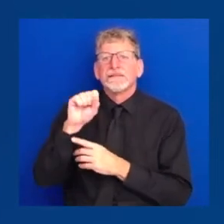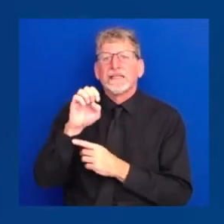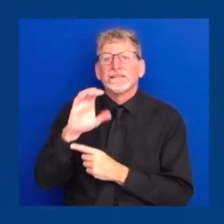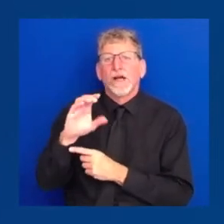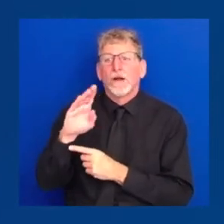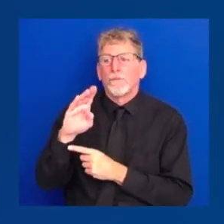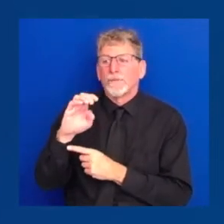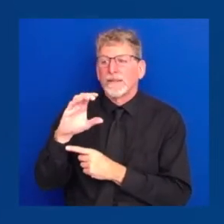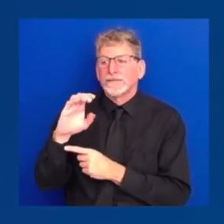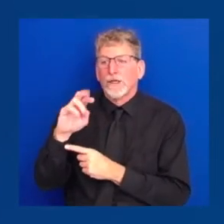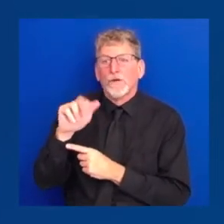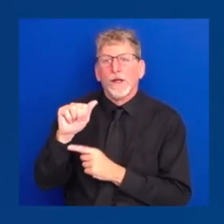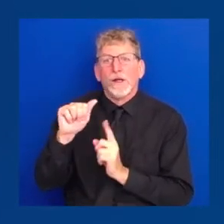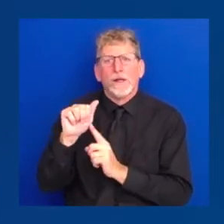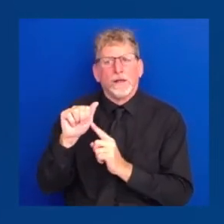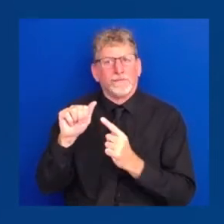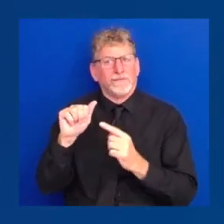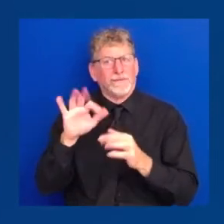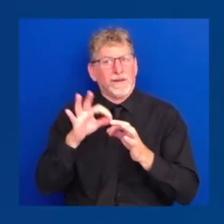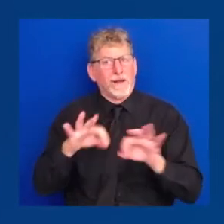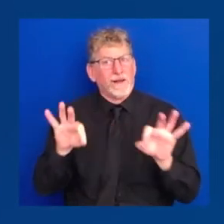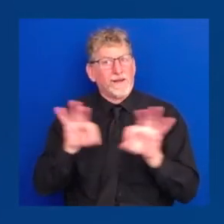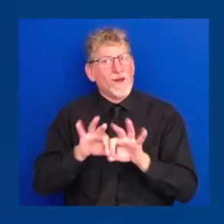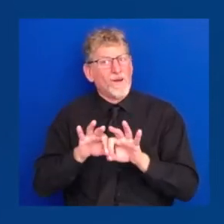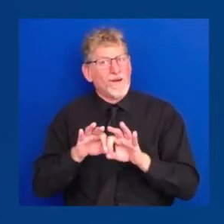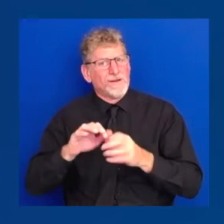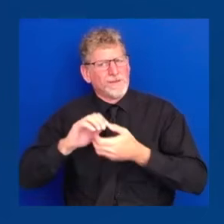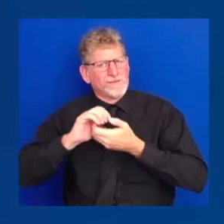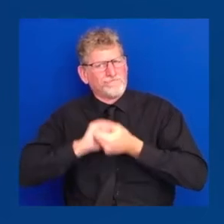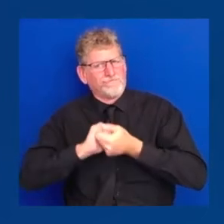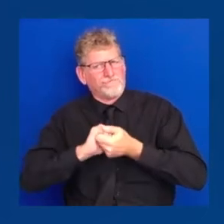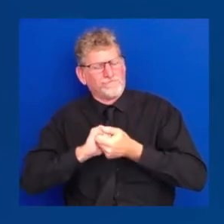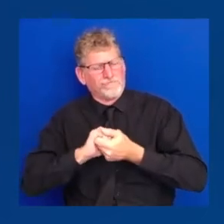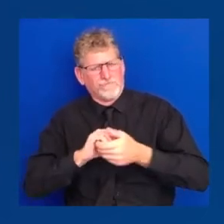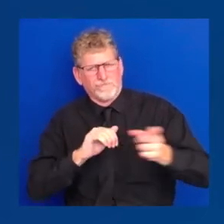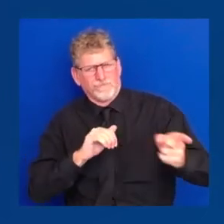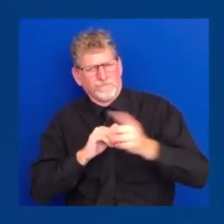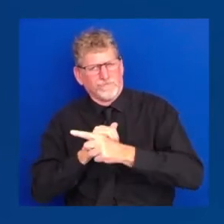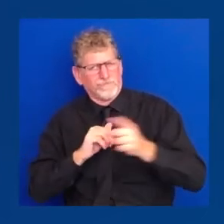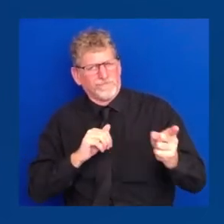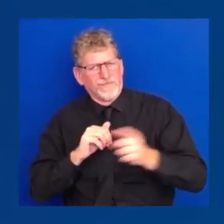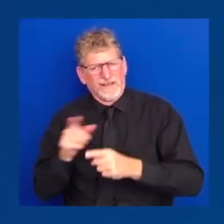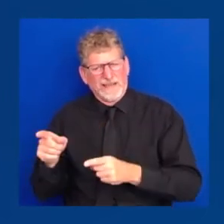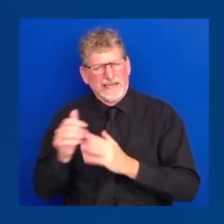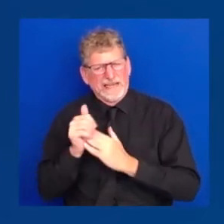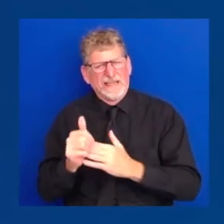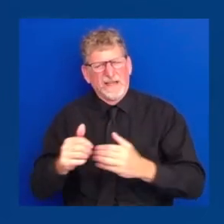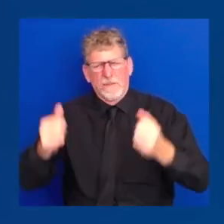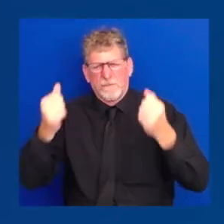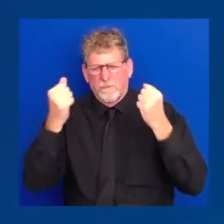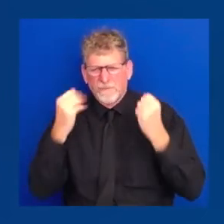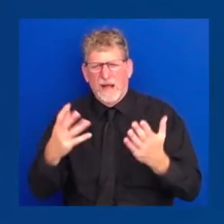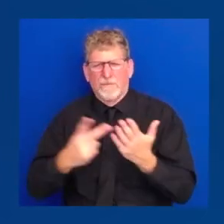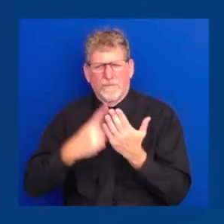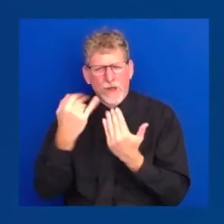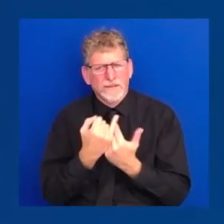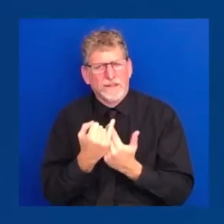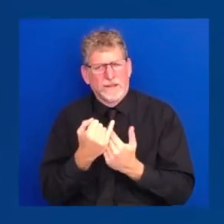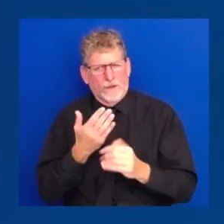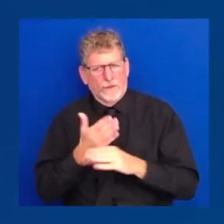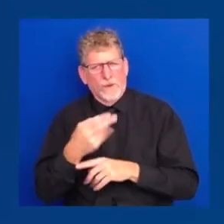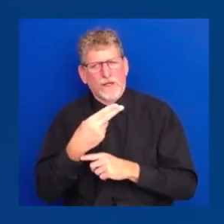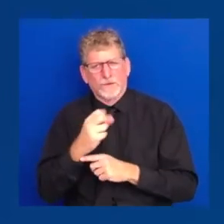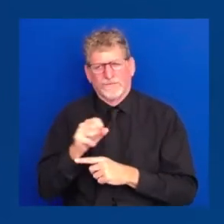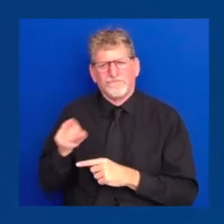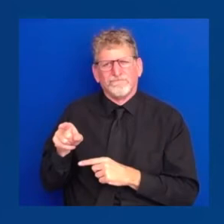going forward. The Secretary is leading many of the critical COVID efforts at HHS, like managing the operational